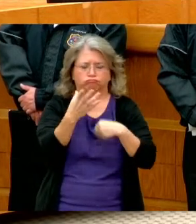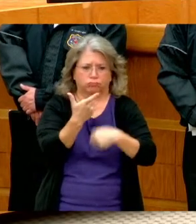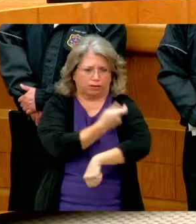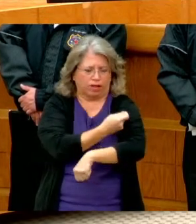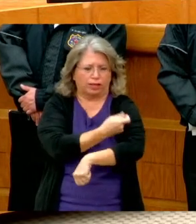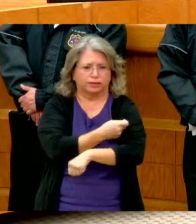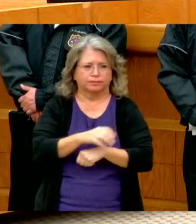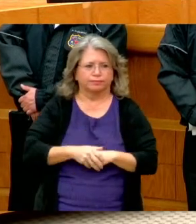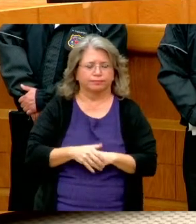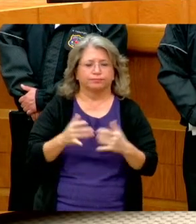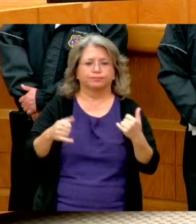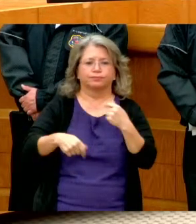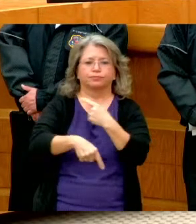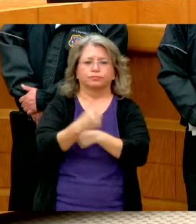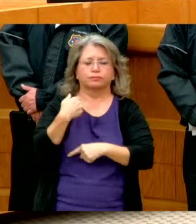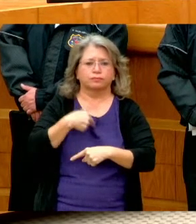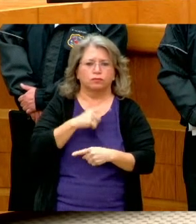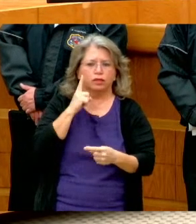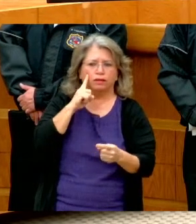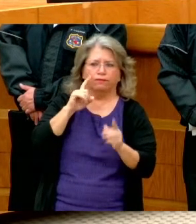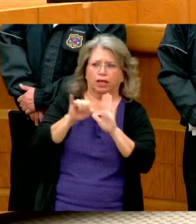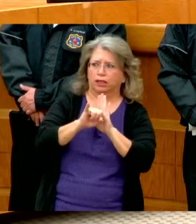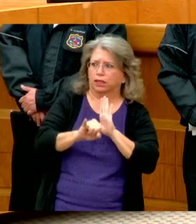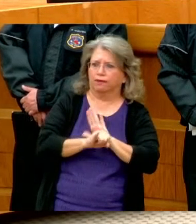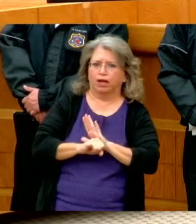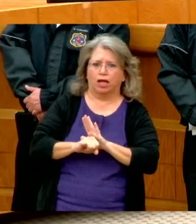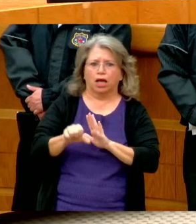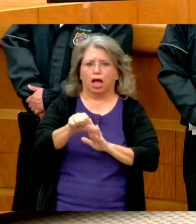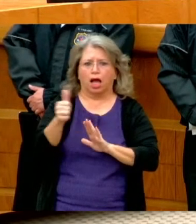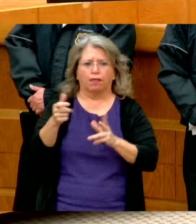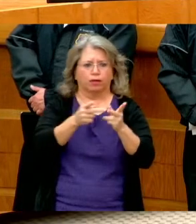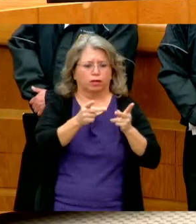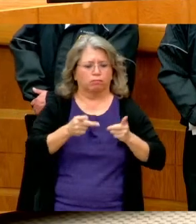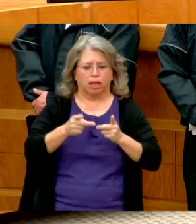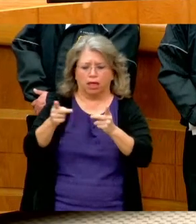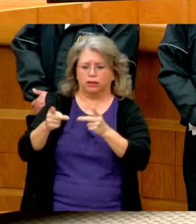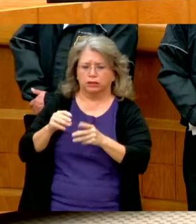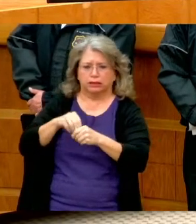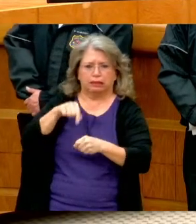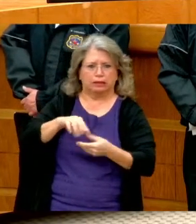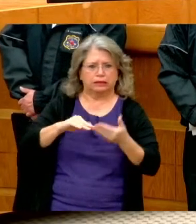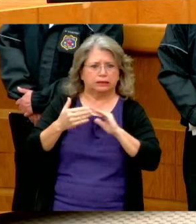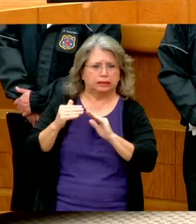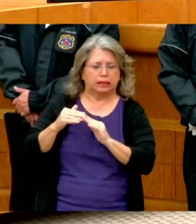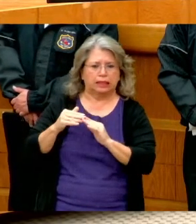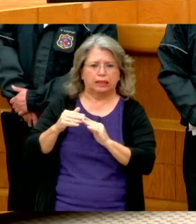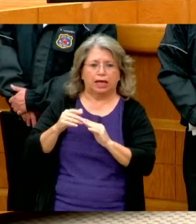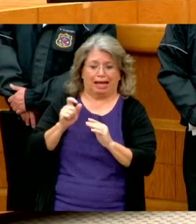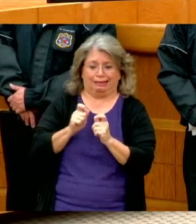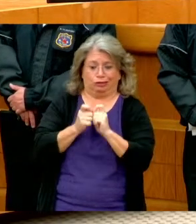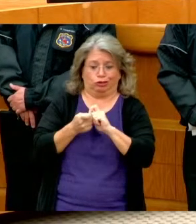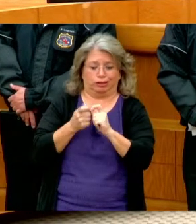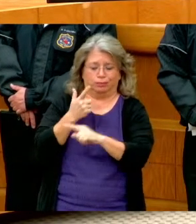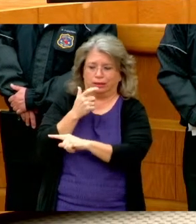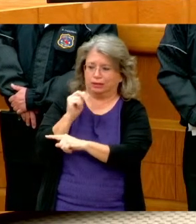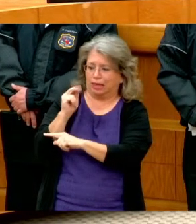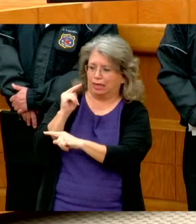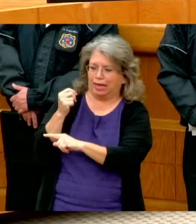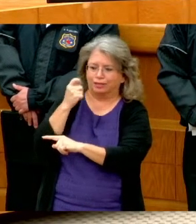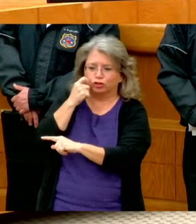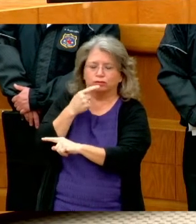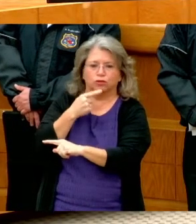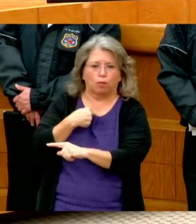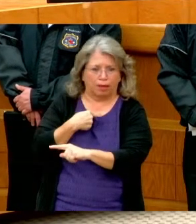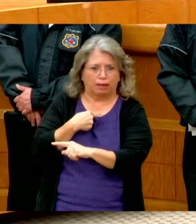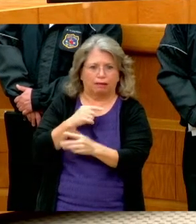we will deliver vaccines for our vulnerable populations. And I actually have to change that because Annette told me, just whispered to me, that that is to come. So